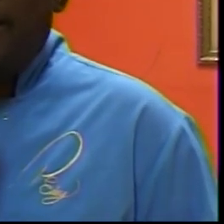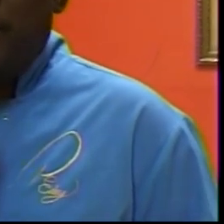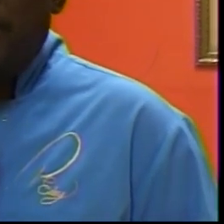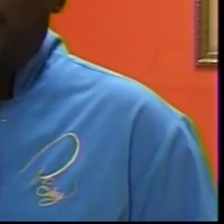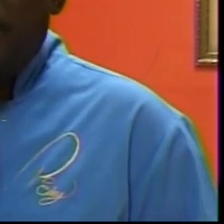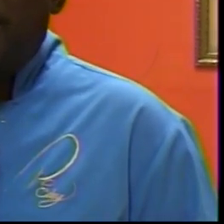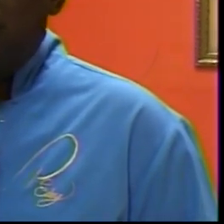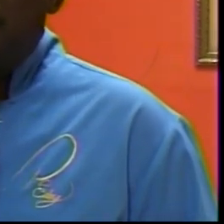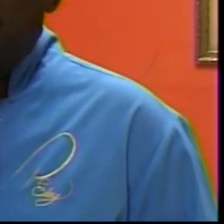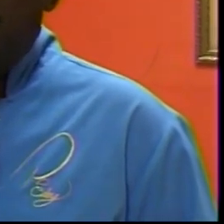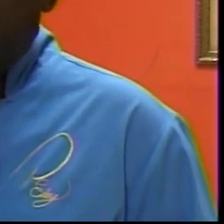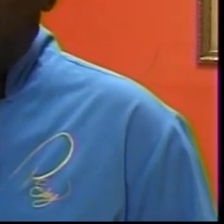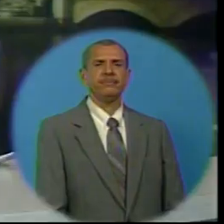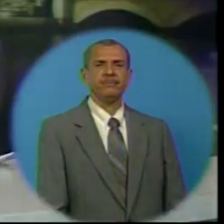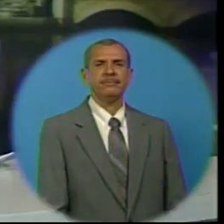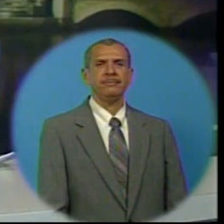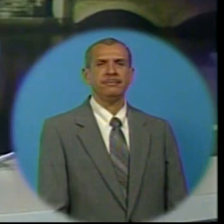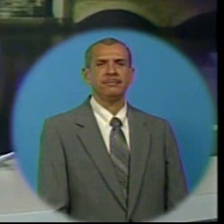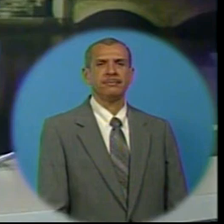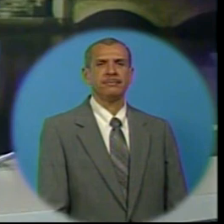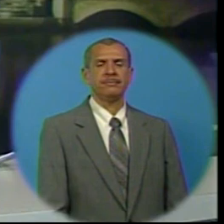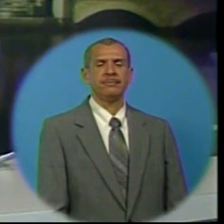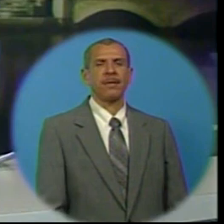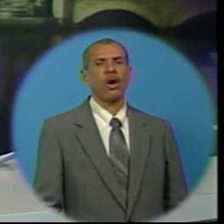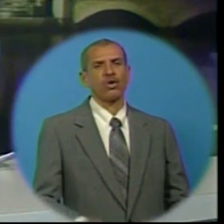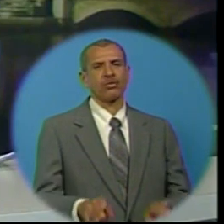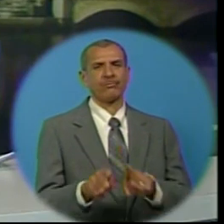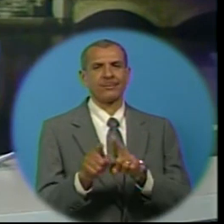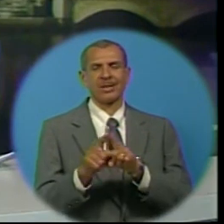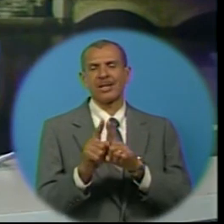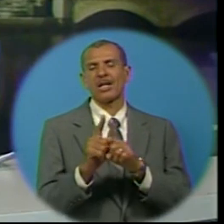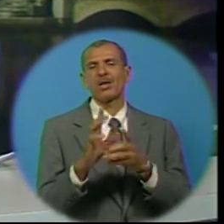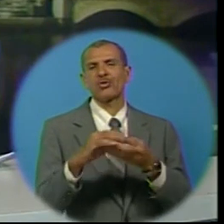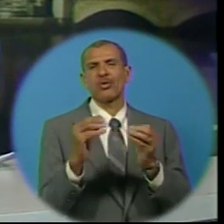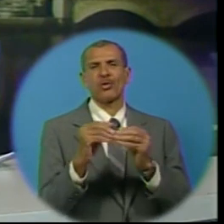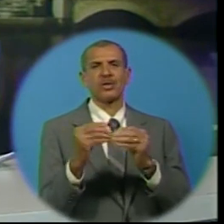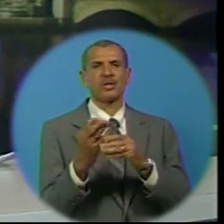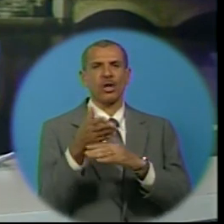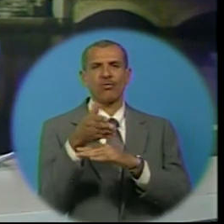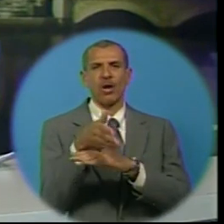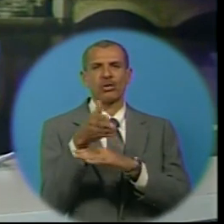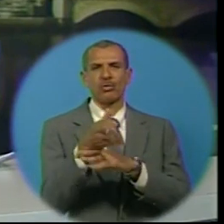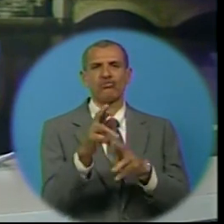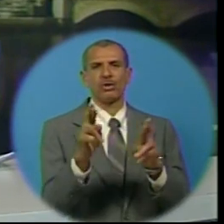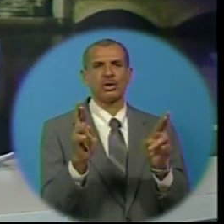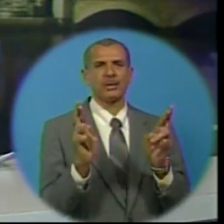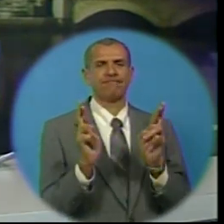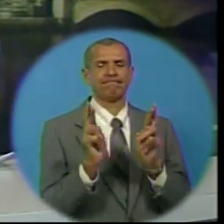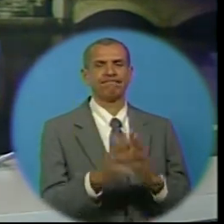their time, and they're really interested in it. Still to come, a look at some of the stories making headlines across